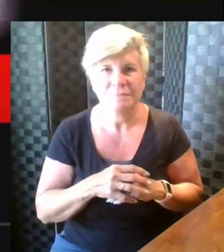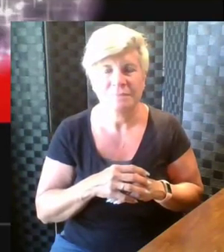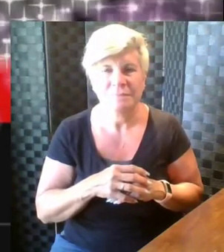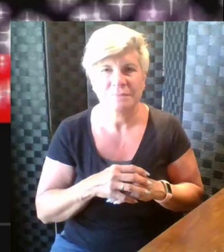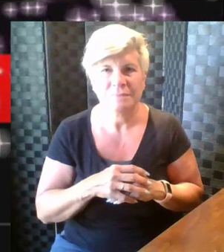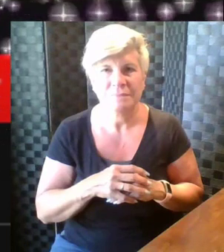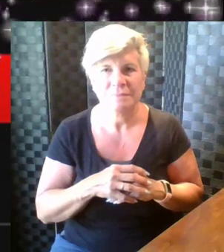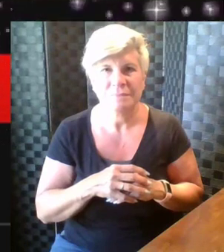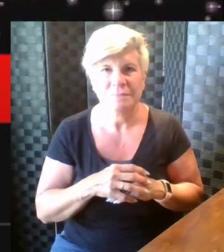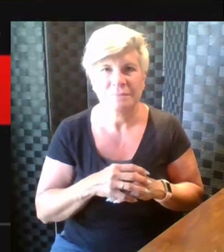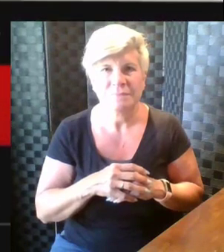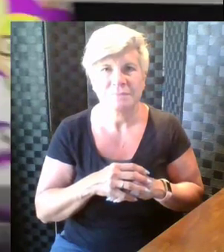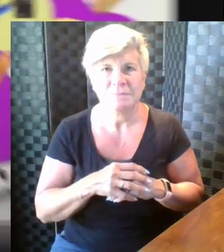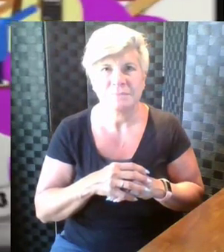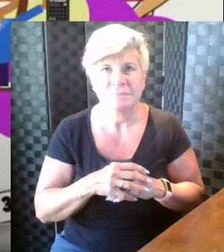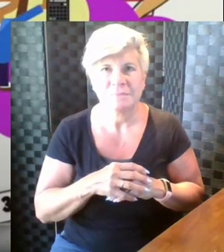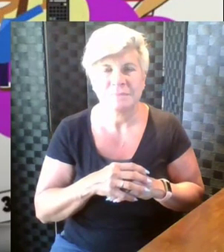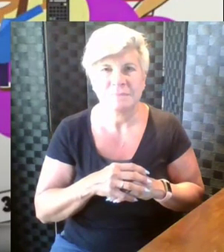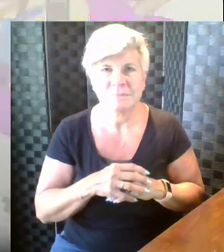Kindergarten.